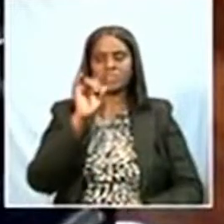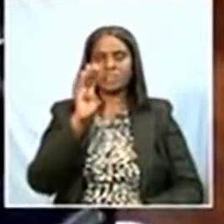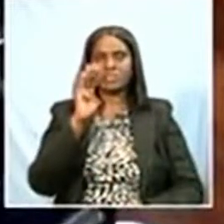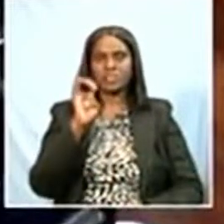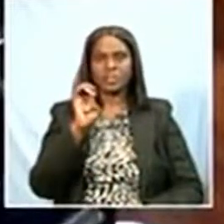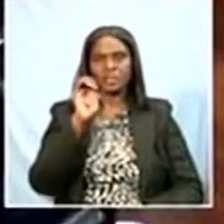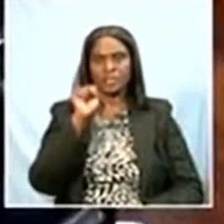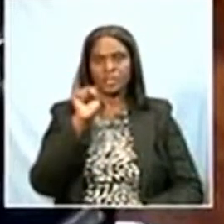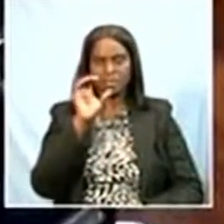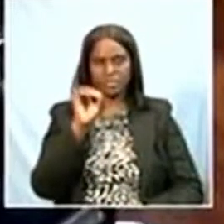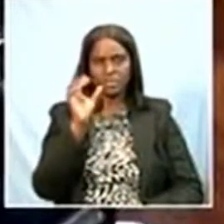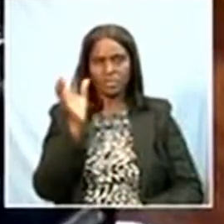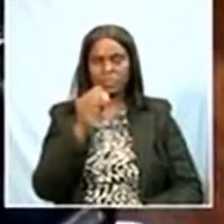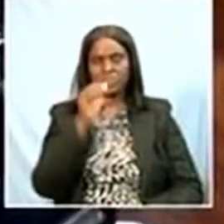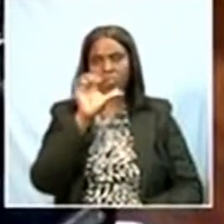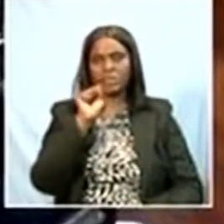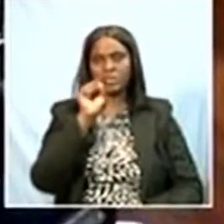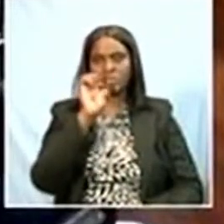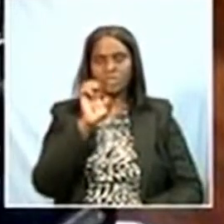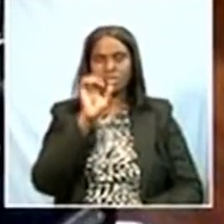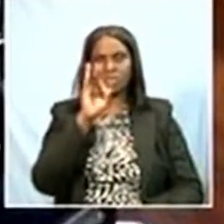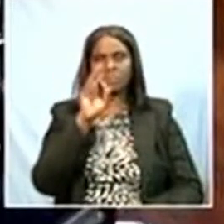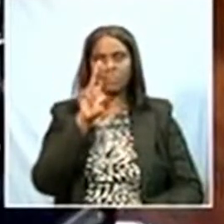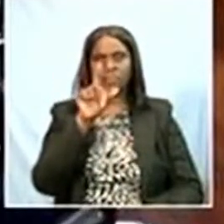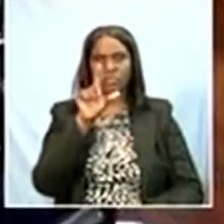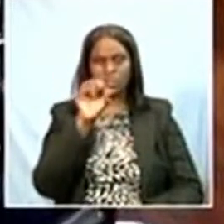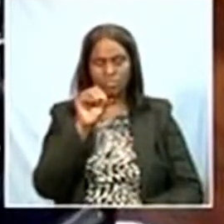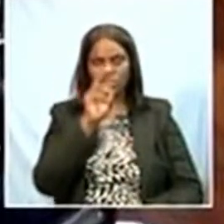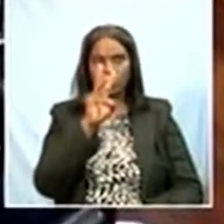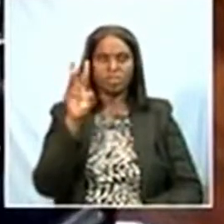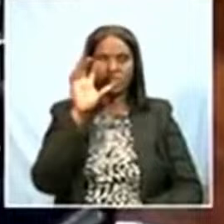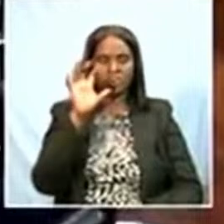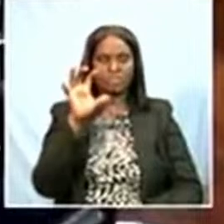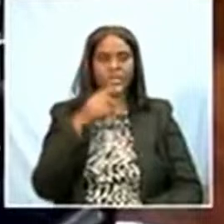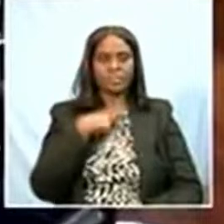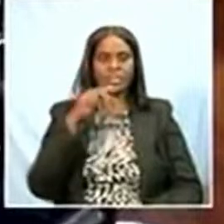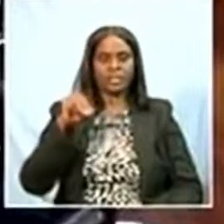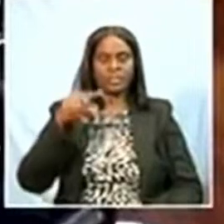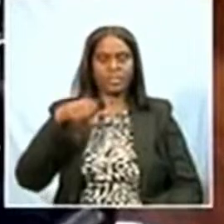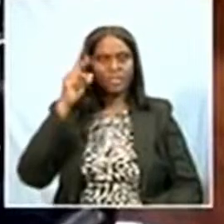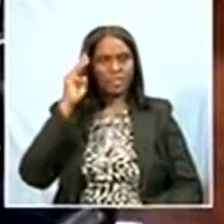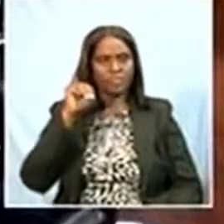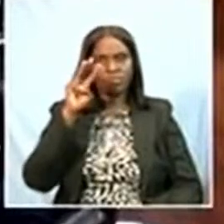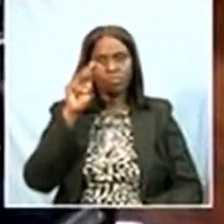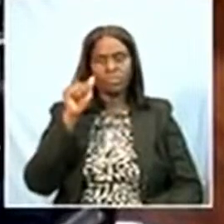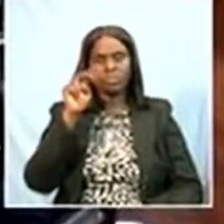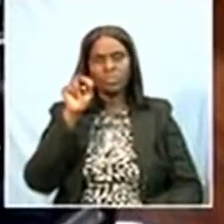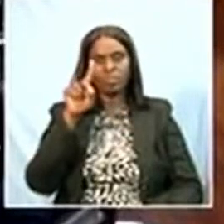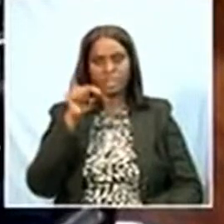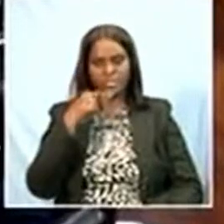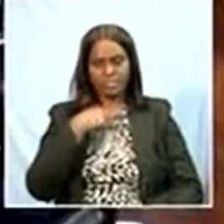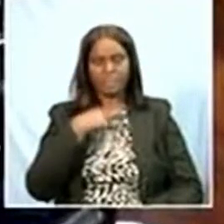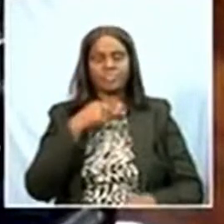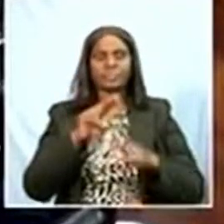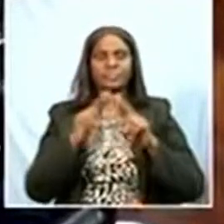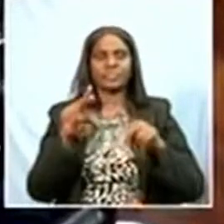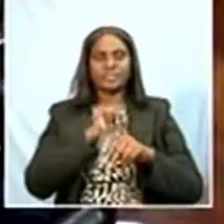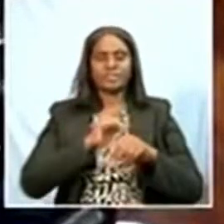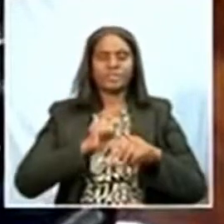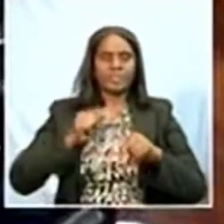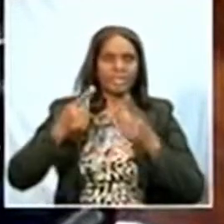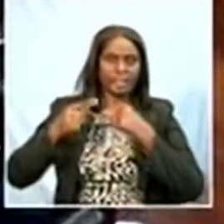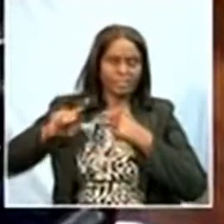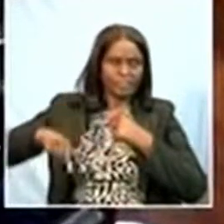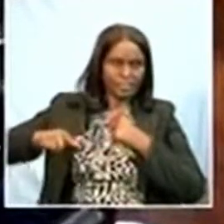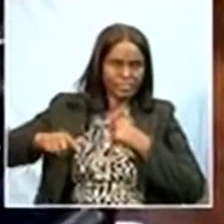Sefolo, a member of Parliament for Mandi constituency in the Western Province and the substantive chair of the committee. My apologies for coming in